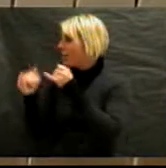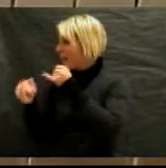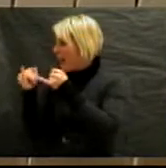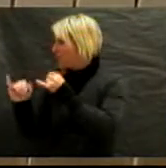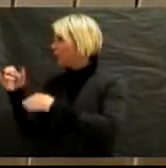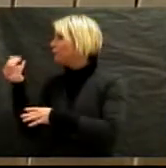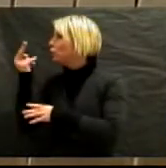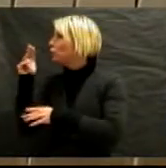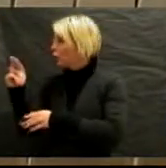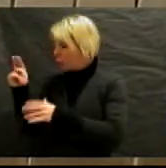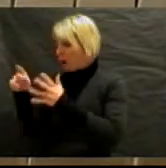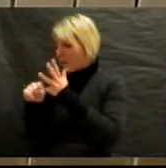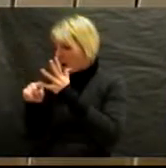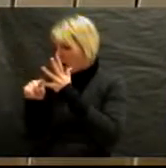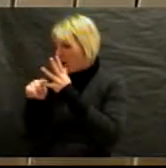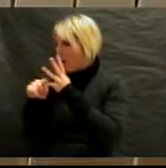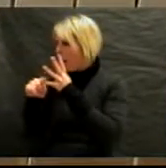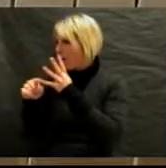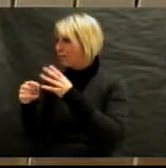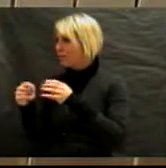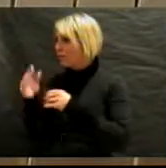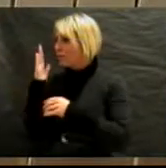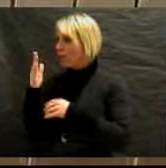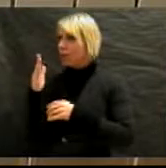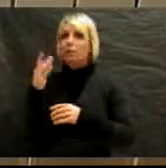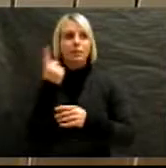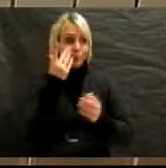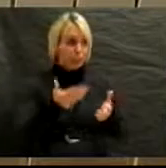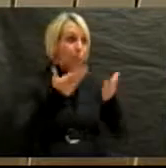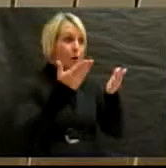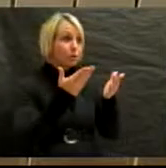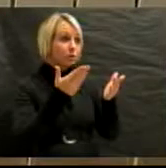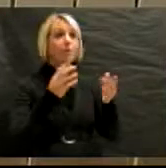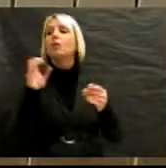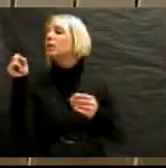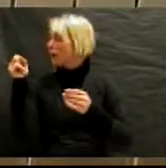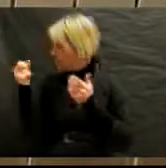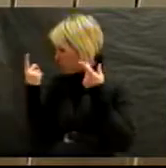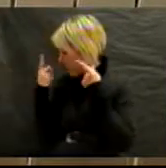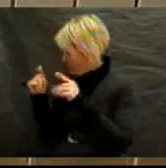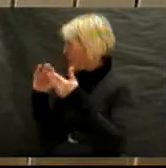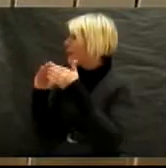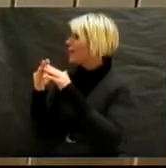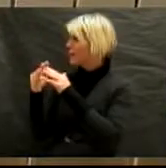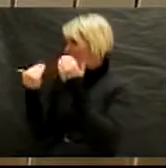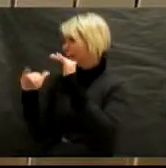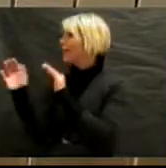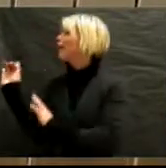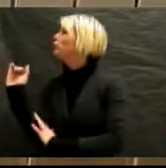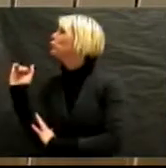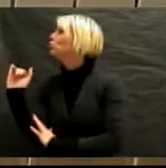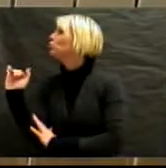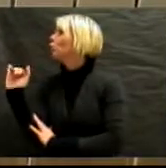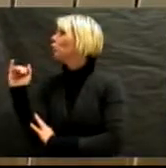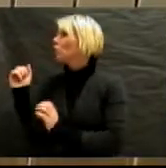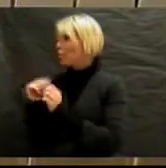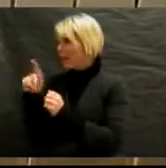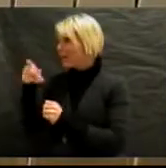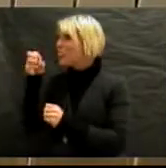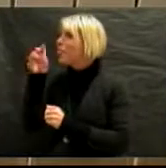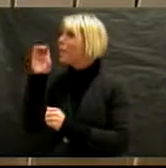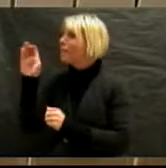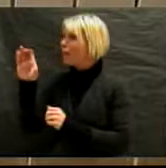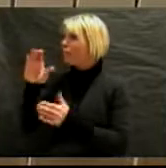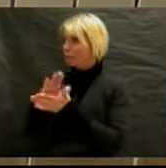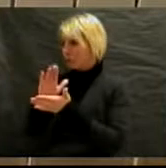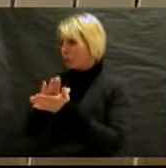It's happened at the city level too, it's not Yeah. just the public school level. Yeah, just, like you said, the main factor was cost savings. Cost